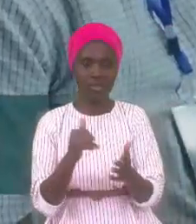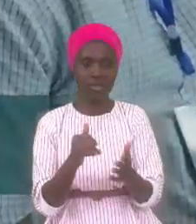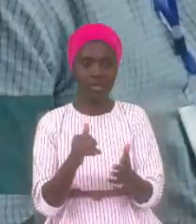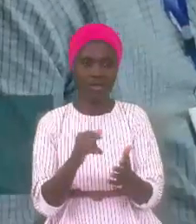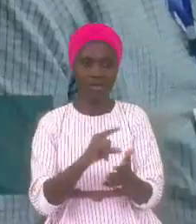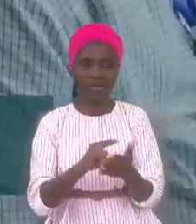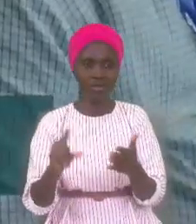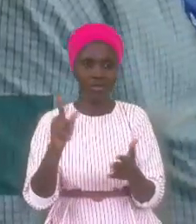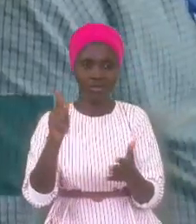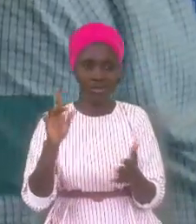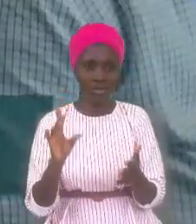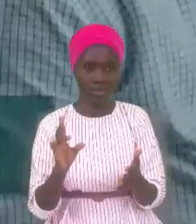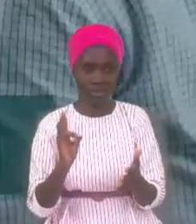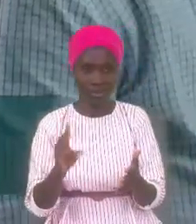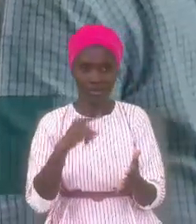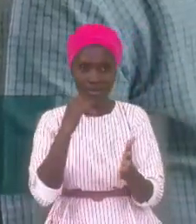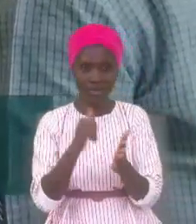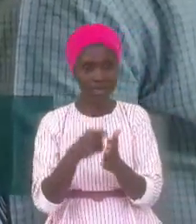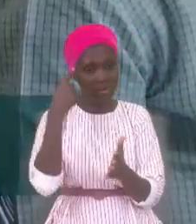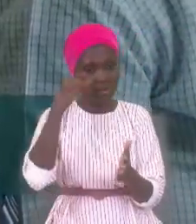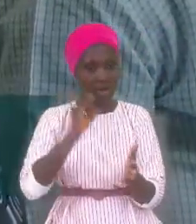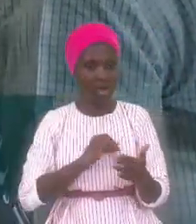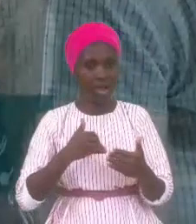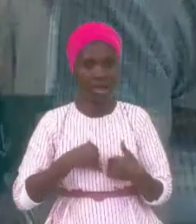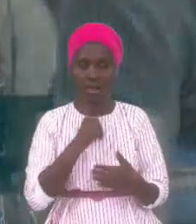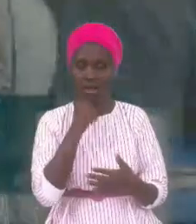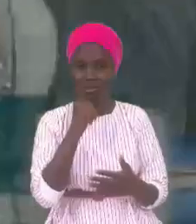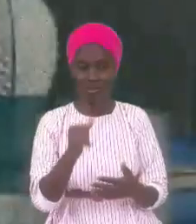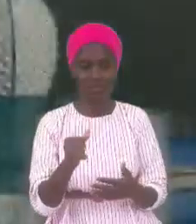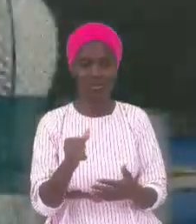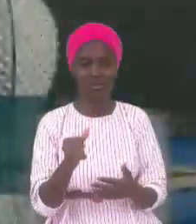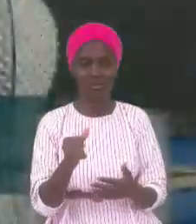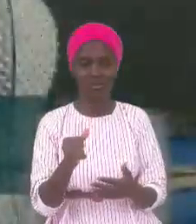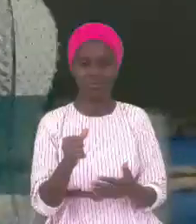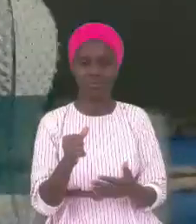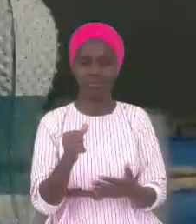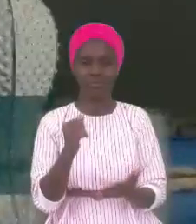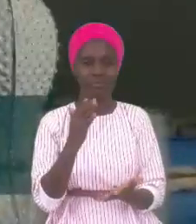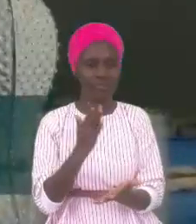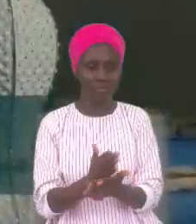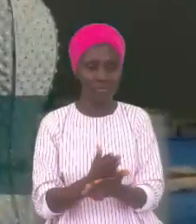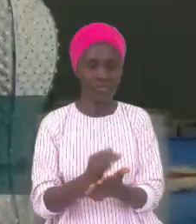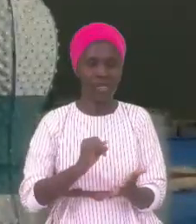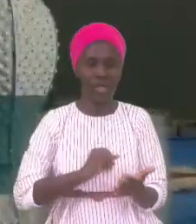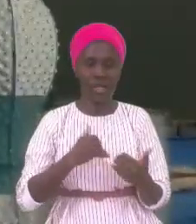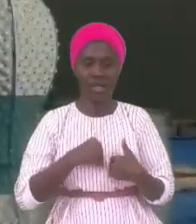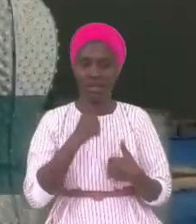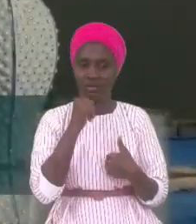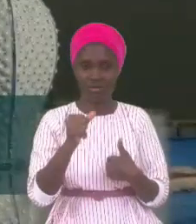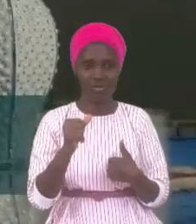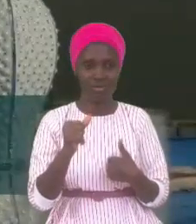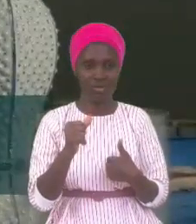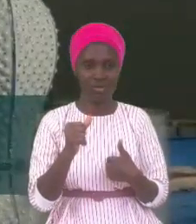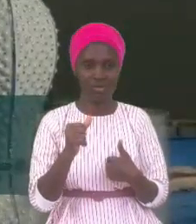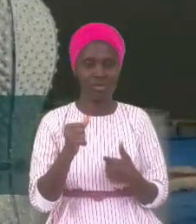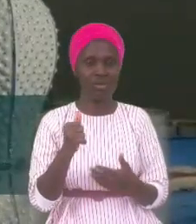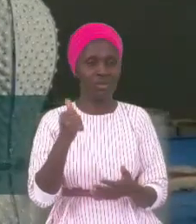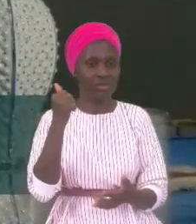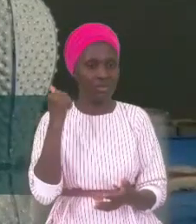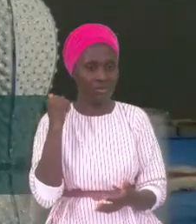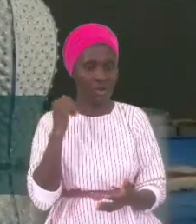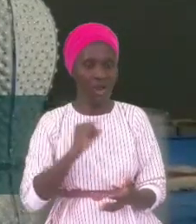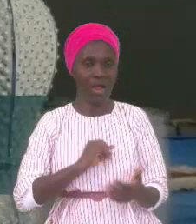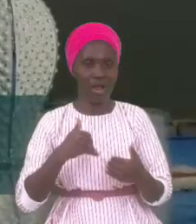for I have not shunned, I have not been negligent, and I have not avoided